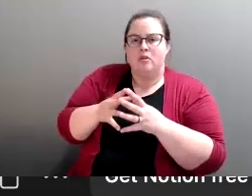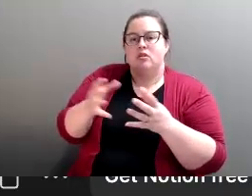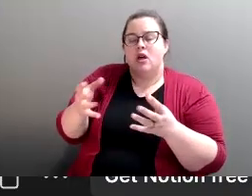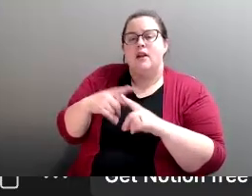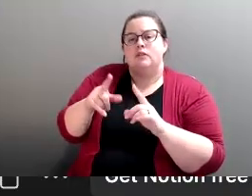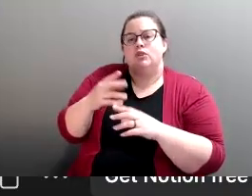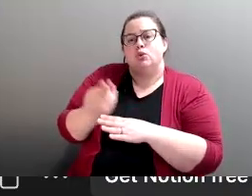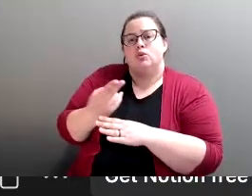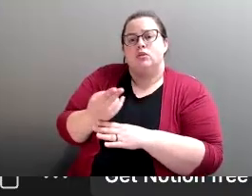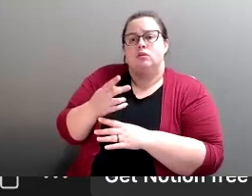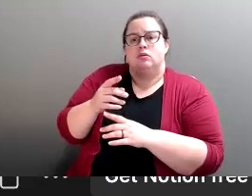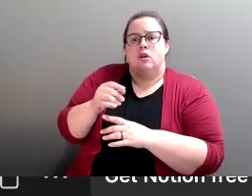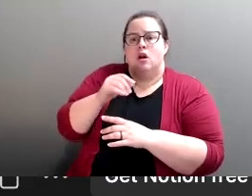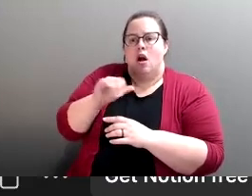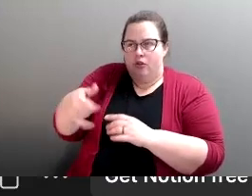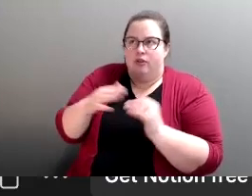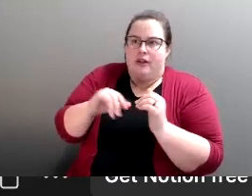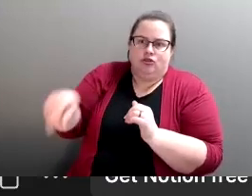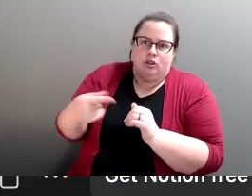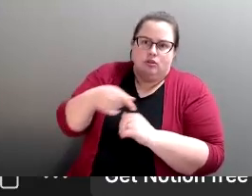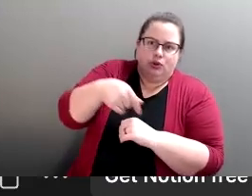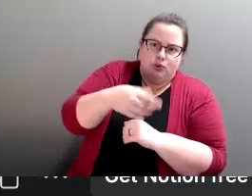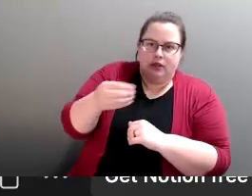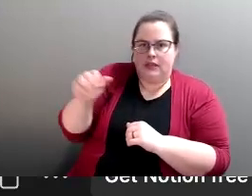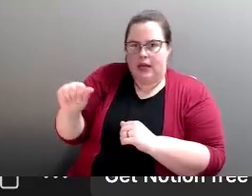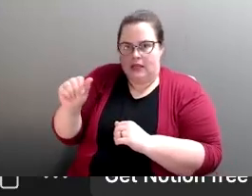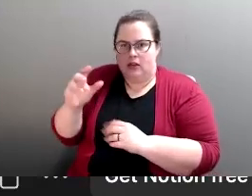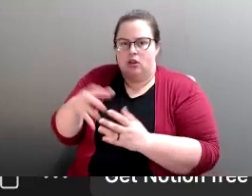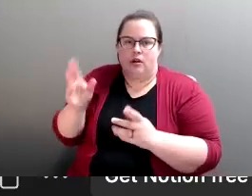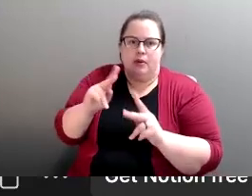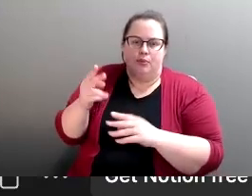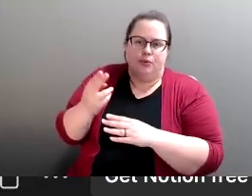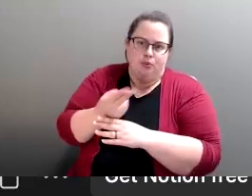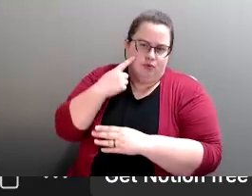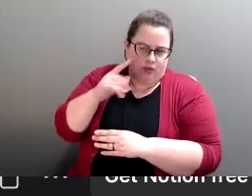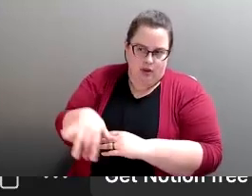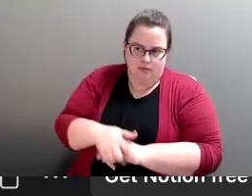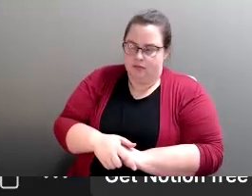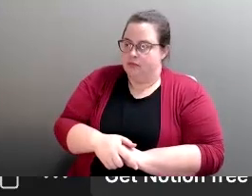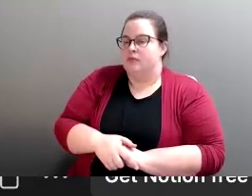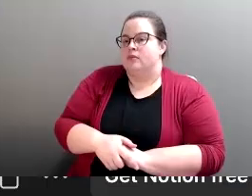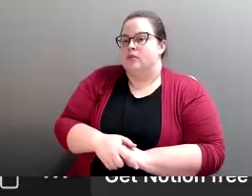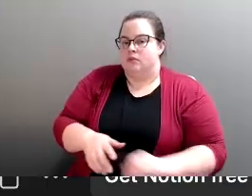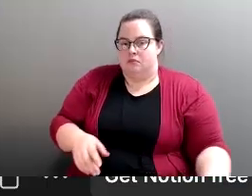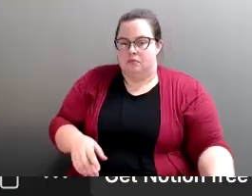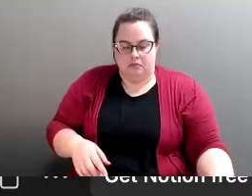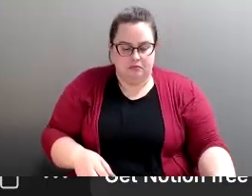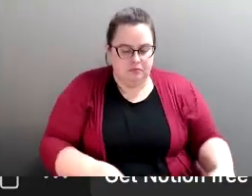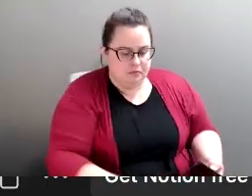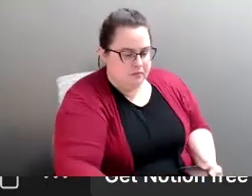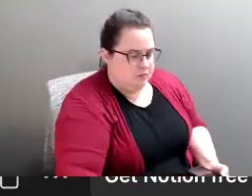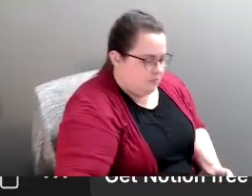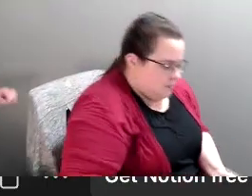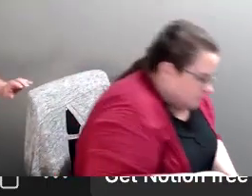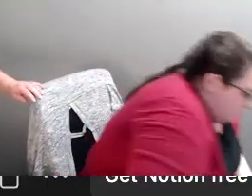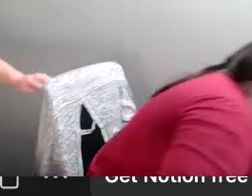uses besides just like the Q&A that I hear a lot of people talk about. Yeah, for sure. And then do we have another one?